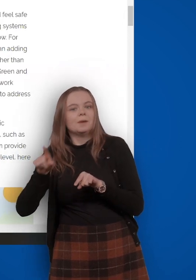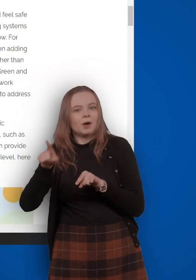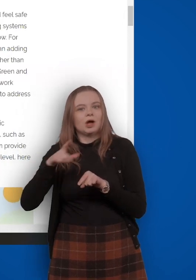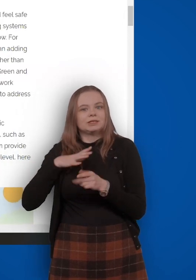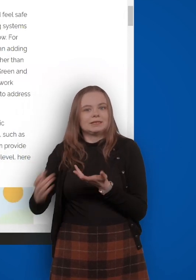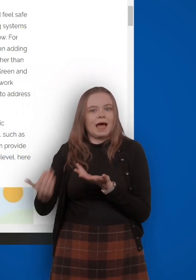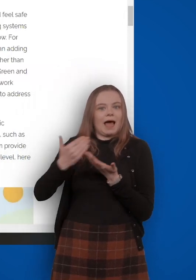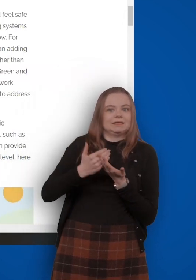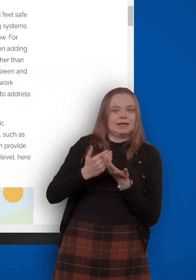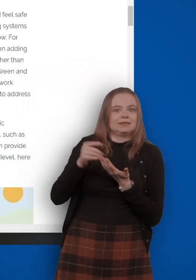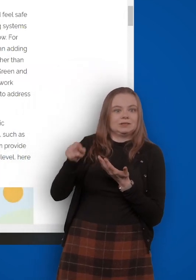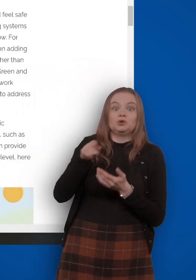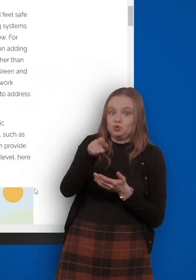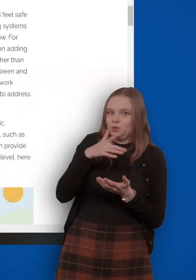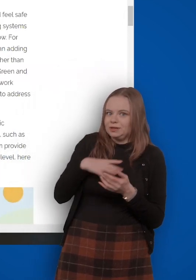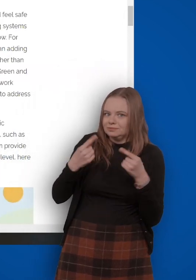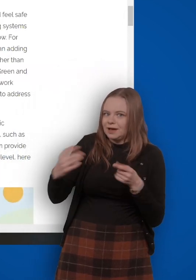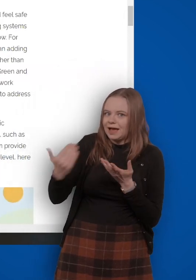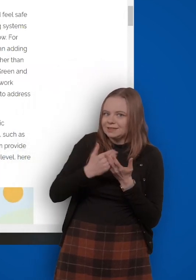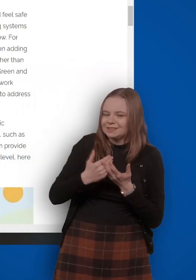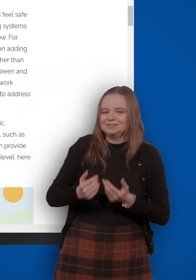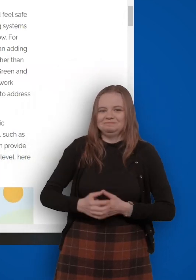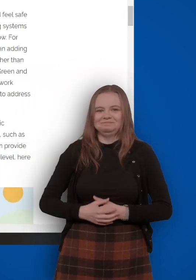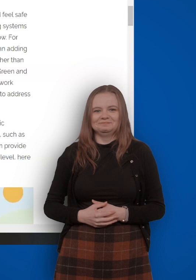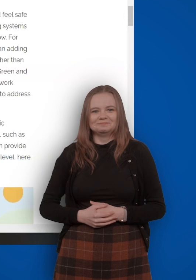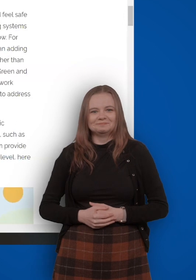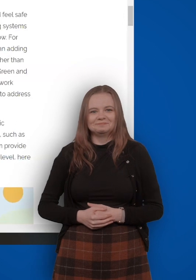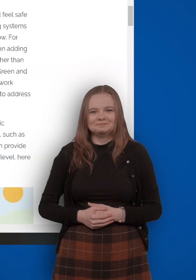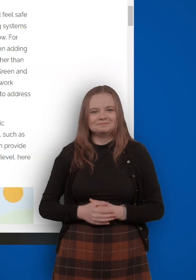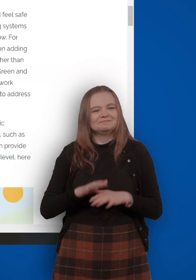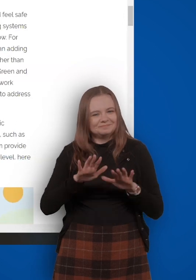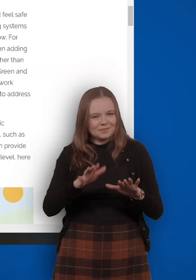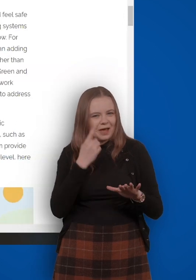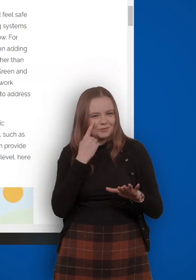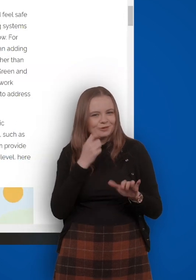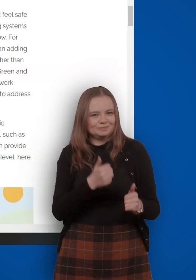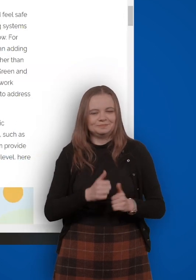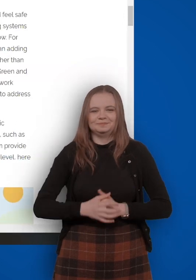access via you. Okay, let me just have a look.